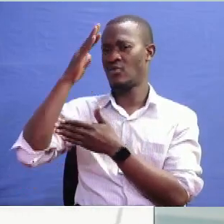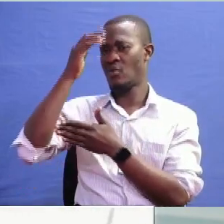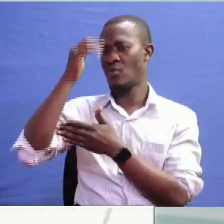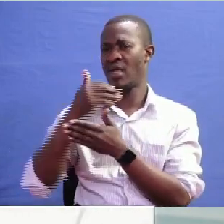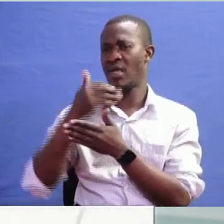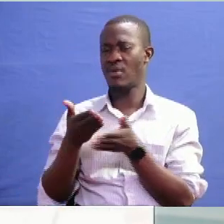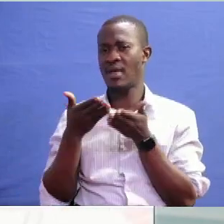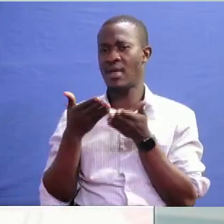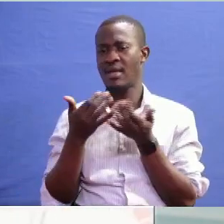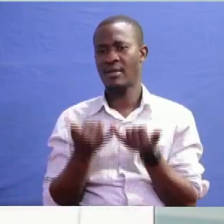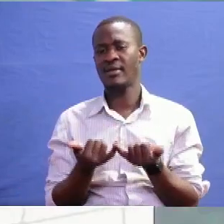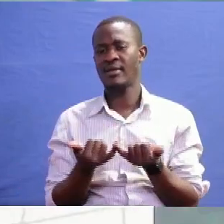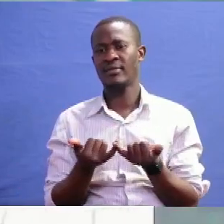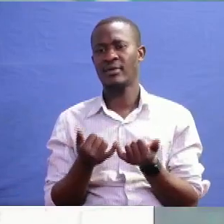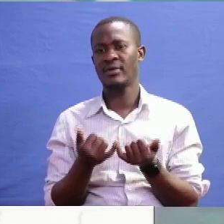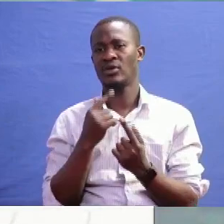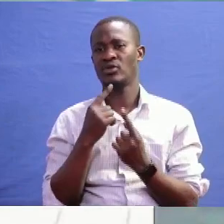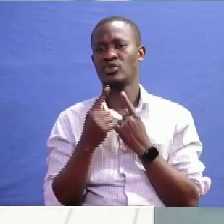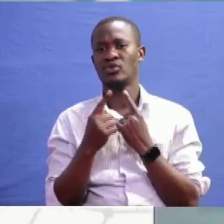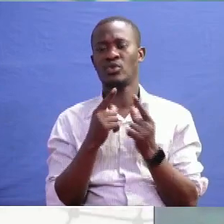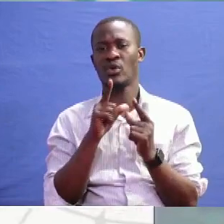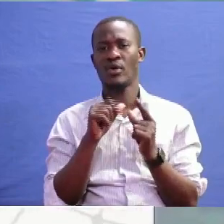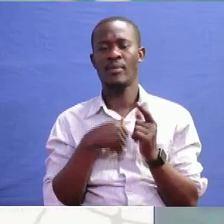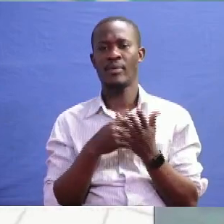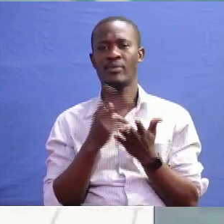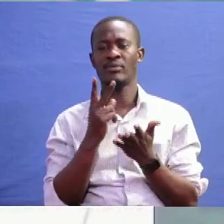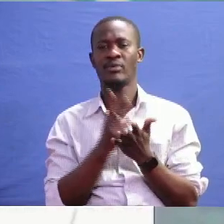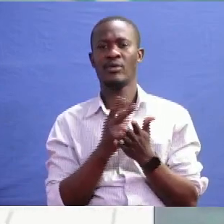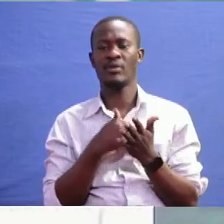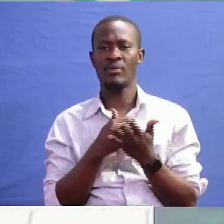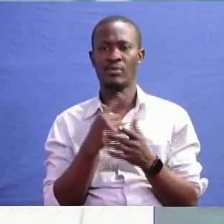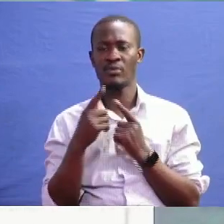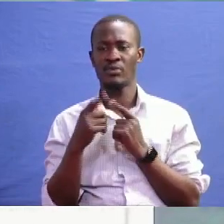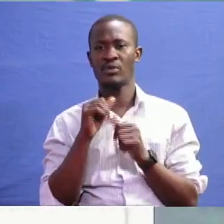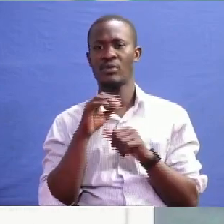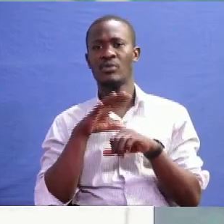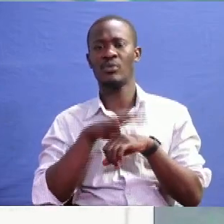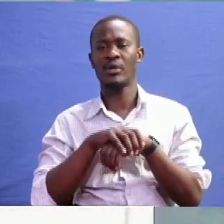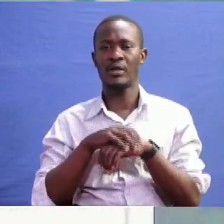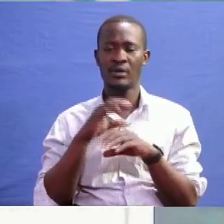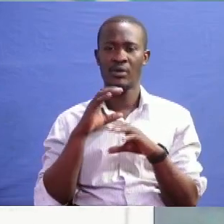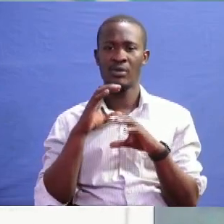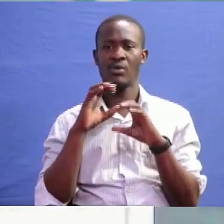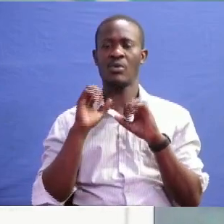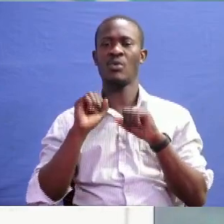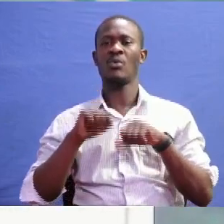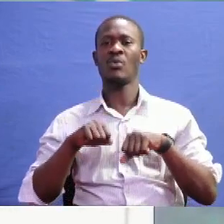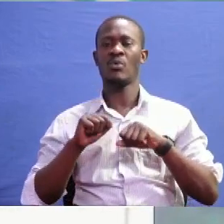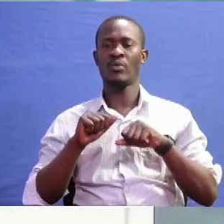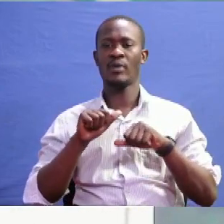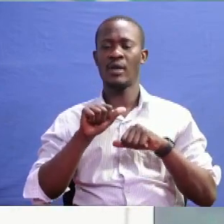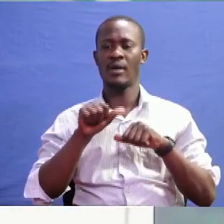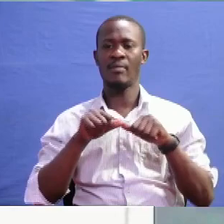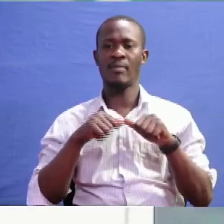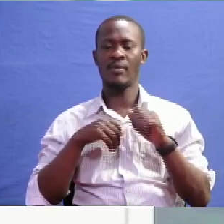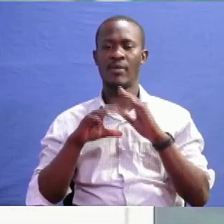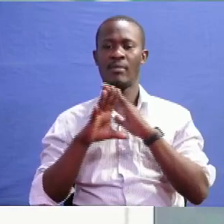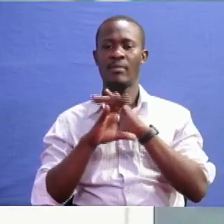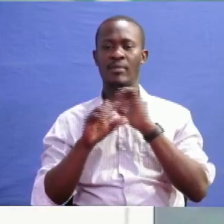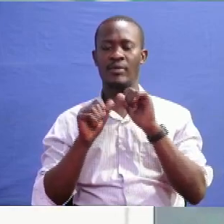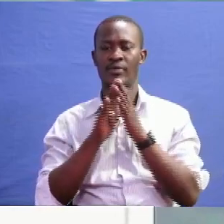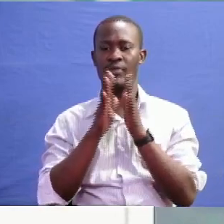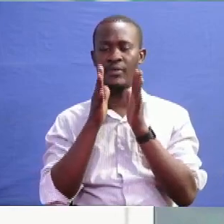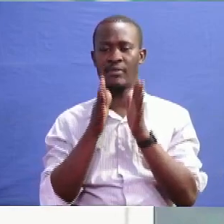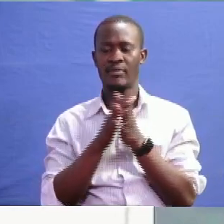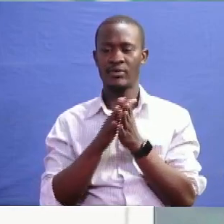today. Talking about sustainability, we have gotten commitments from both the presidency and also the